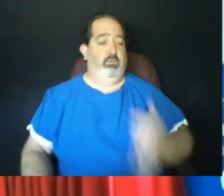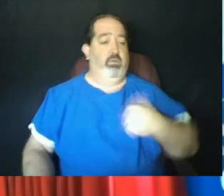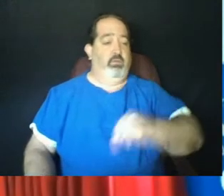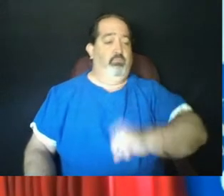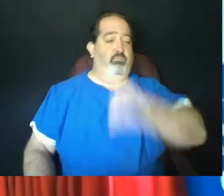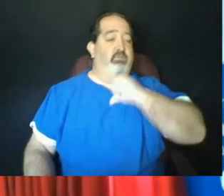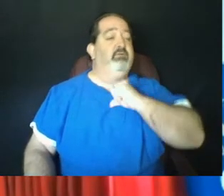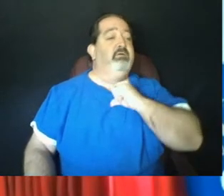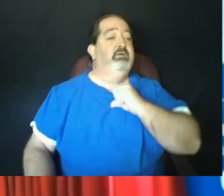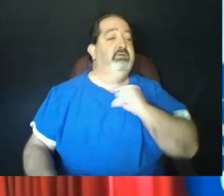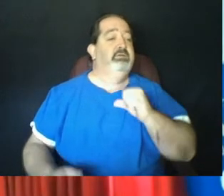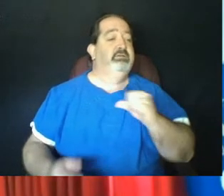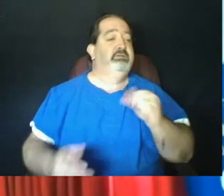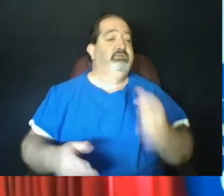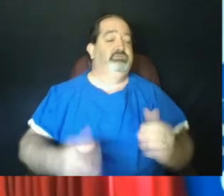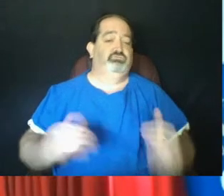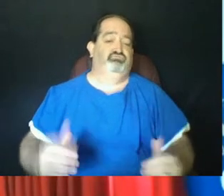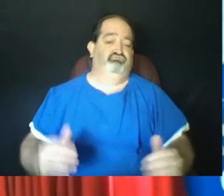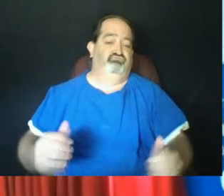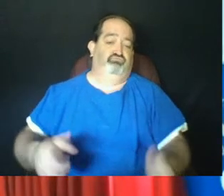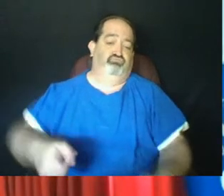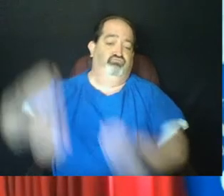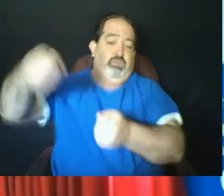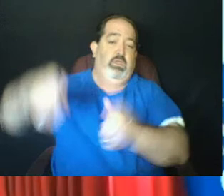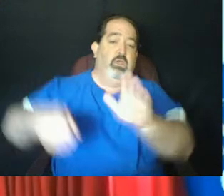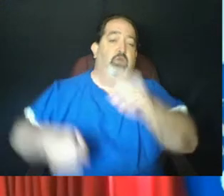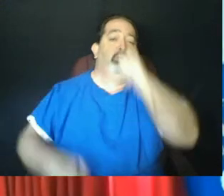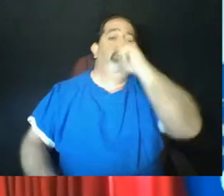lady as a baroness of our court.